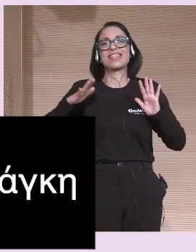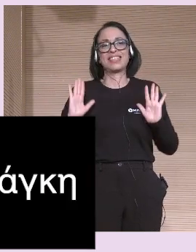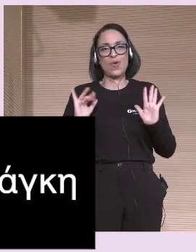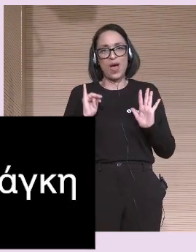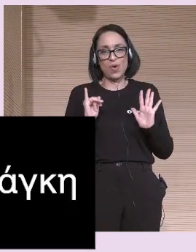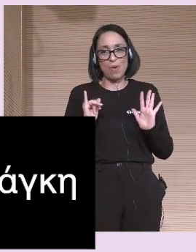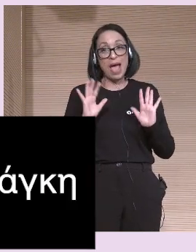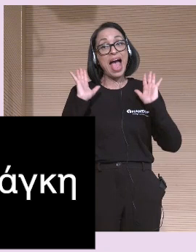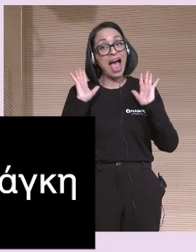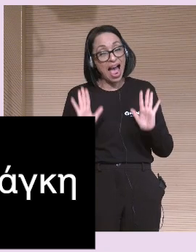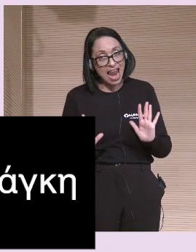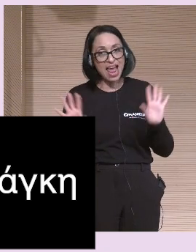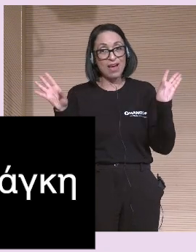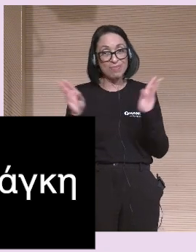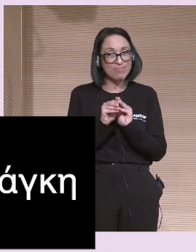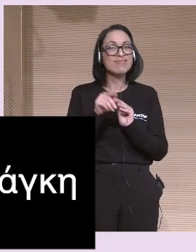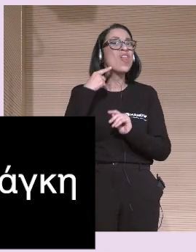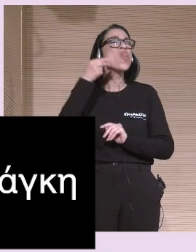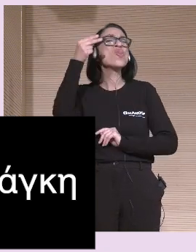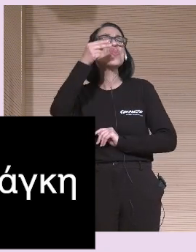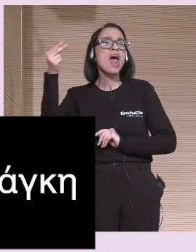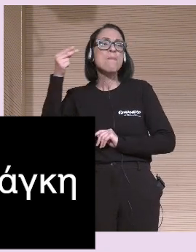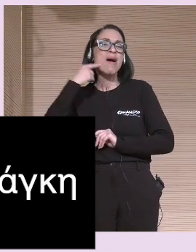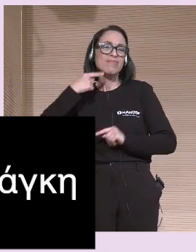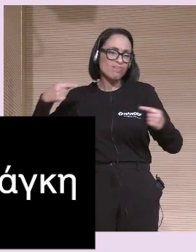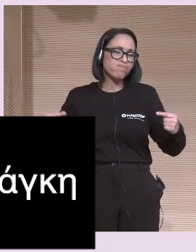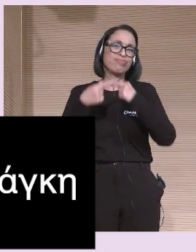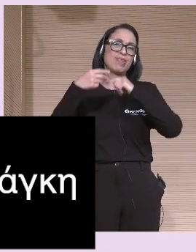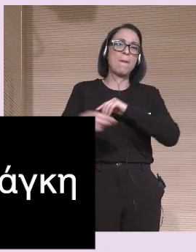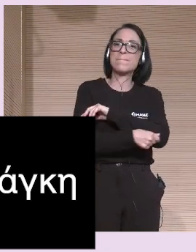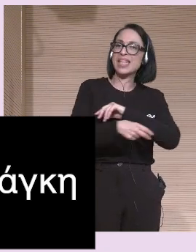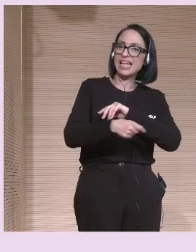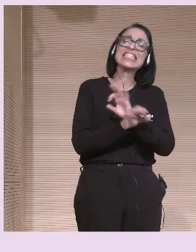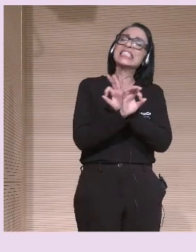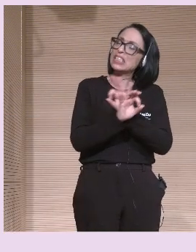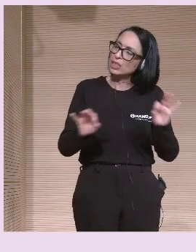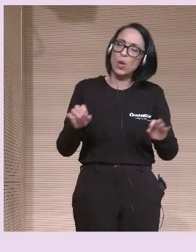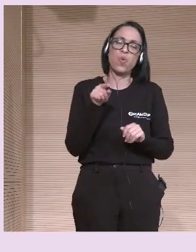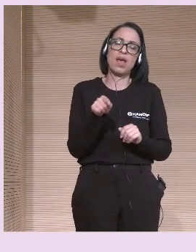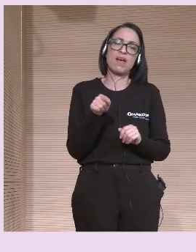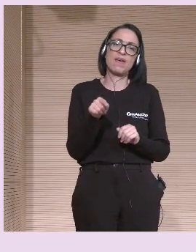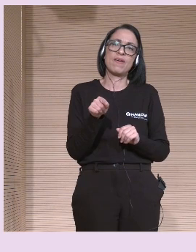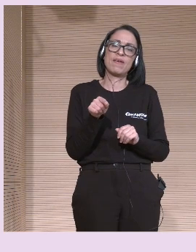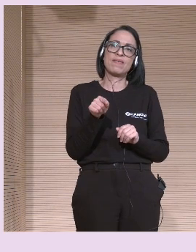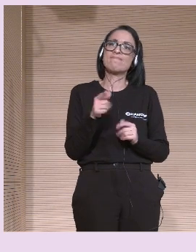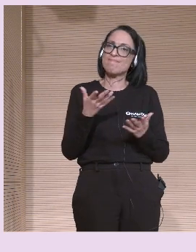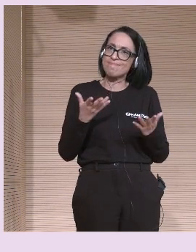is, really just underscores our purpose. I think it underscores the need for the museum. And actually, you may know